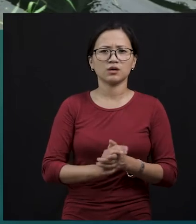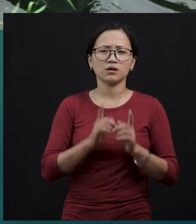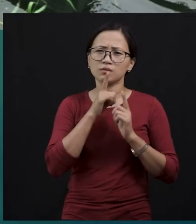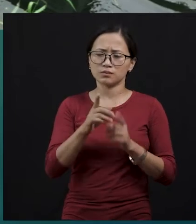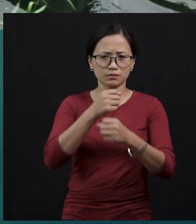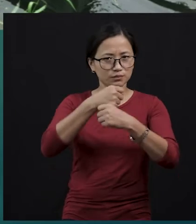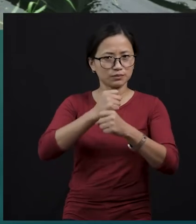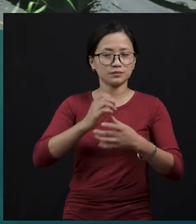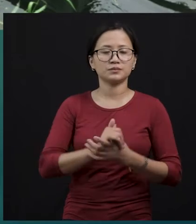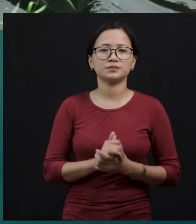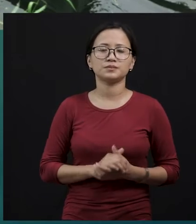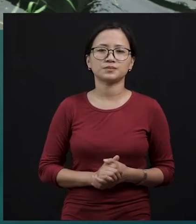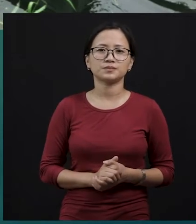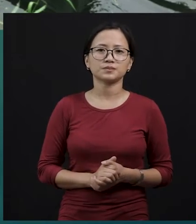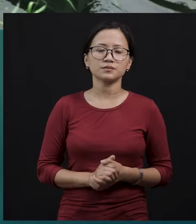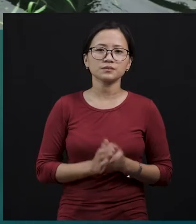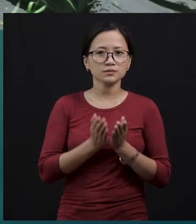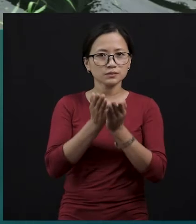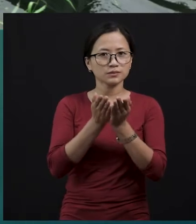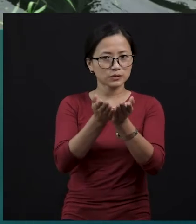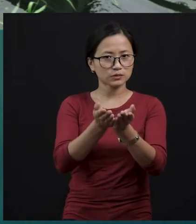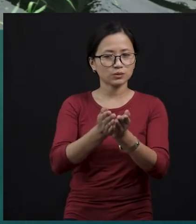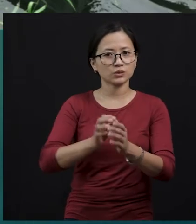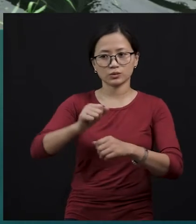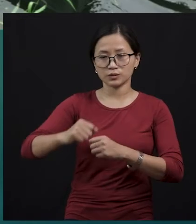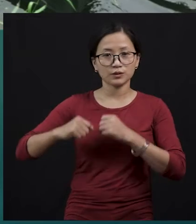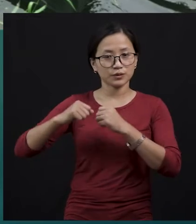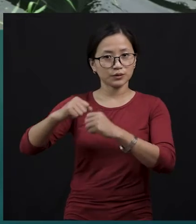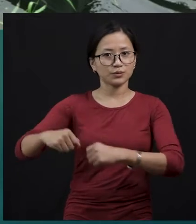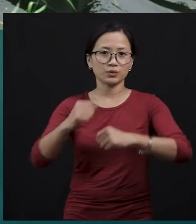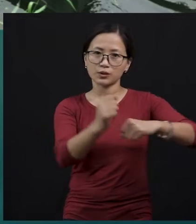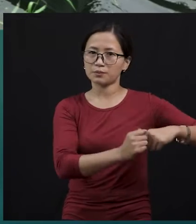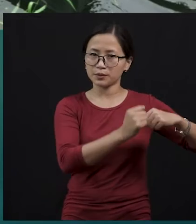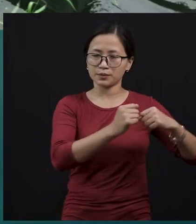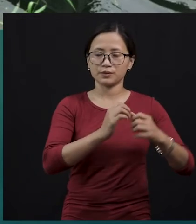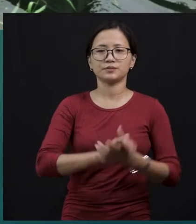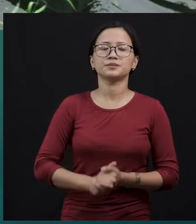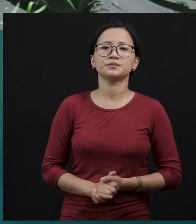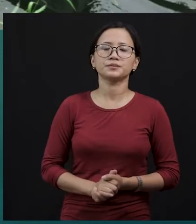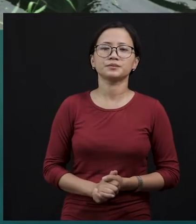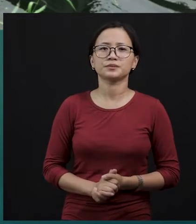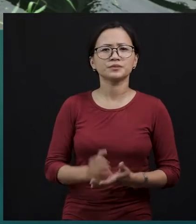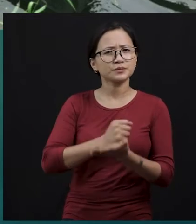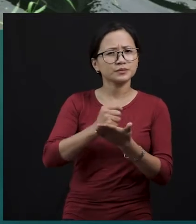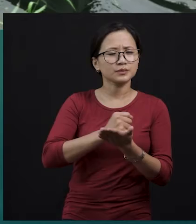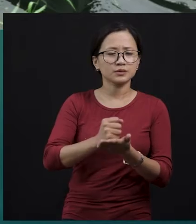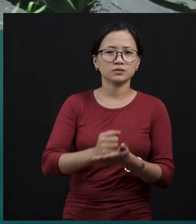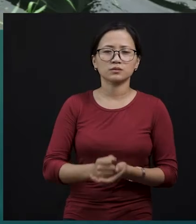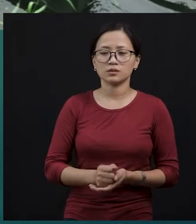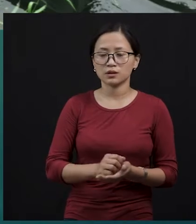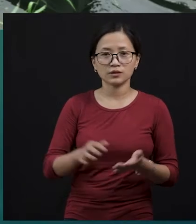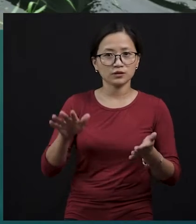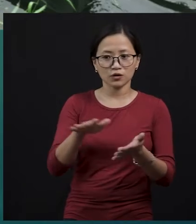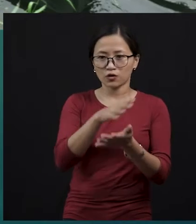I'm sure all of you have made a boat with paper and tried to sail it on the water, or let's say we try to let it